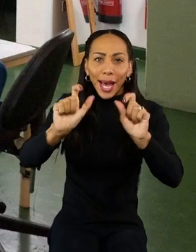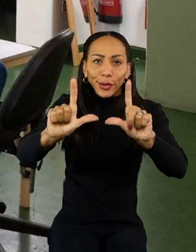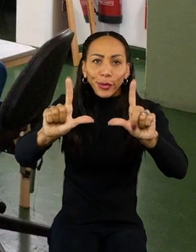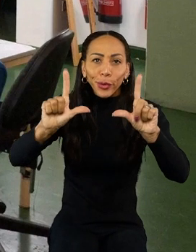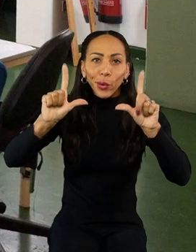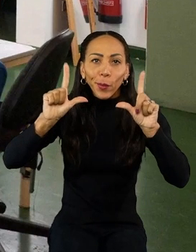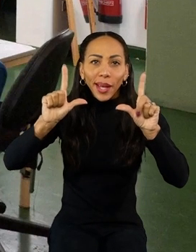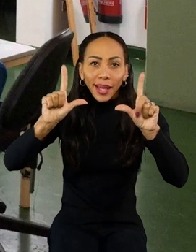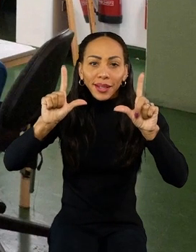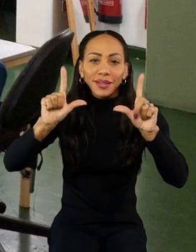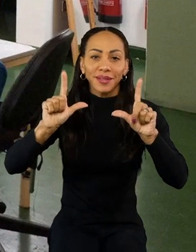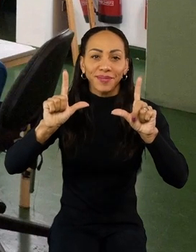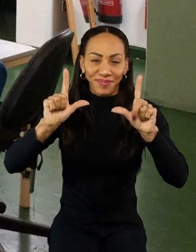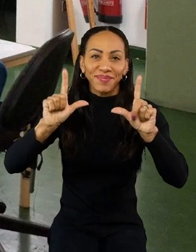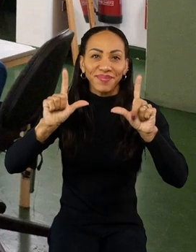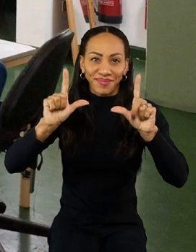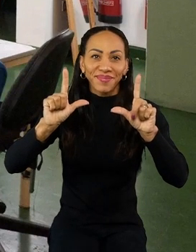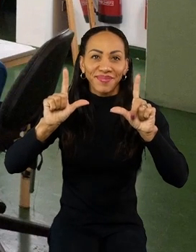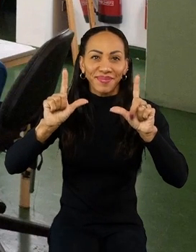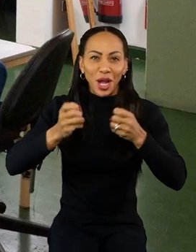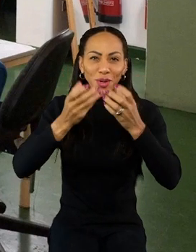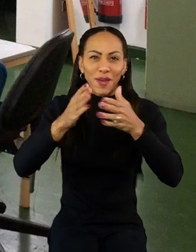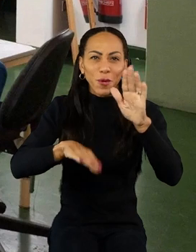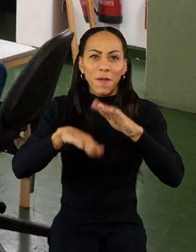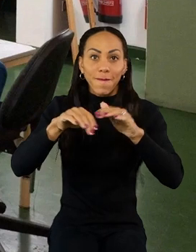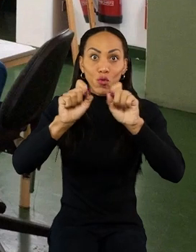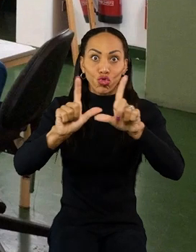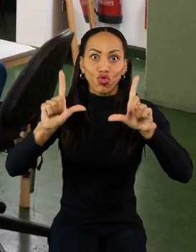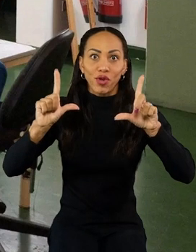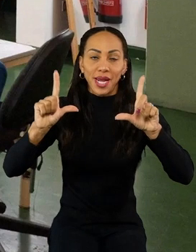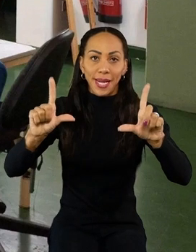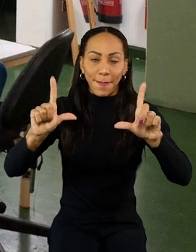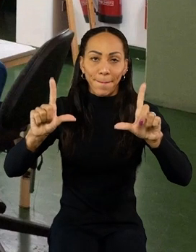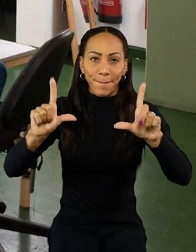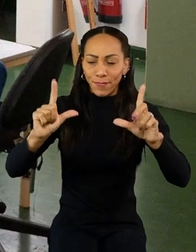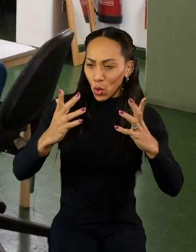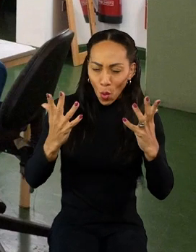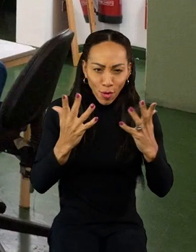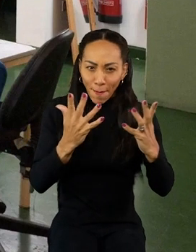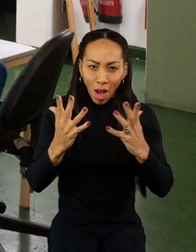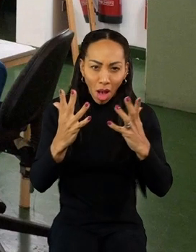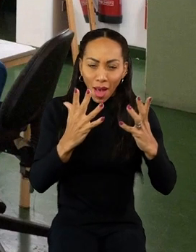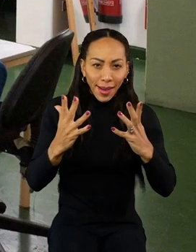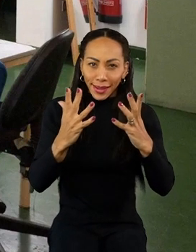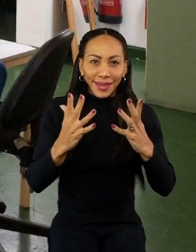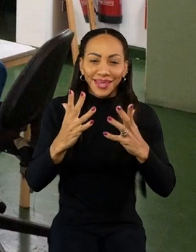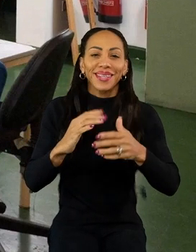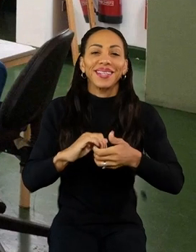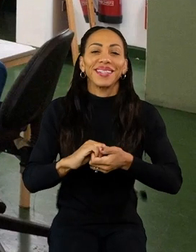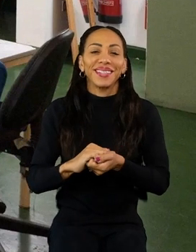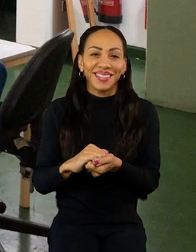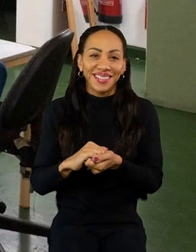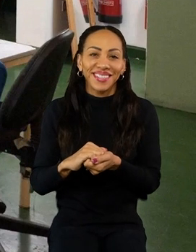can zoom in a little bit more for you. Maybe I'll just give you a full screen view of that one. If I can find out where I am on